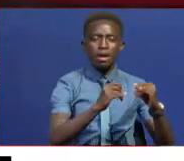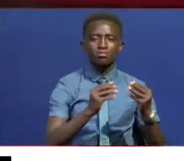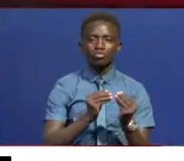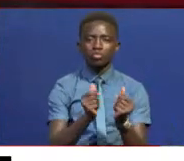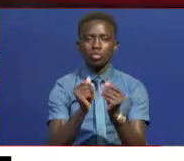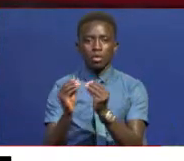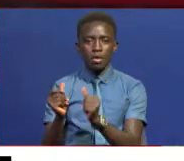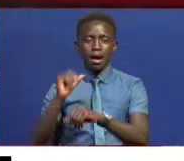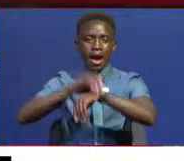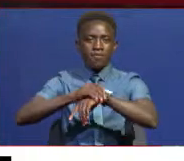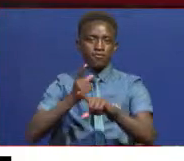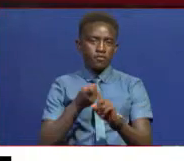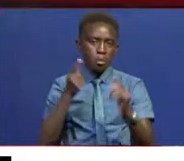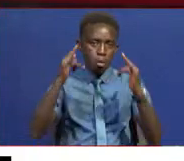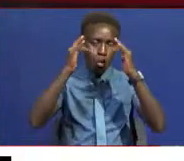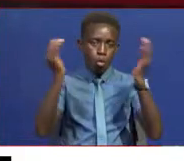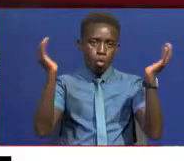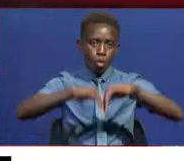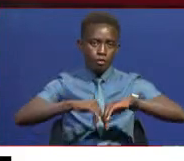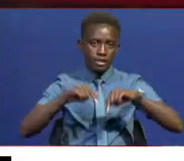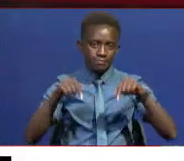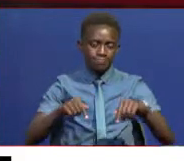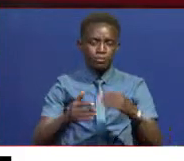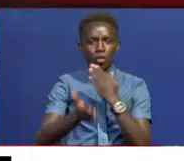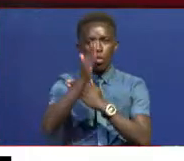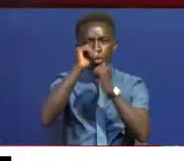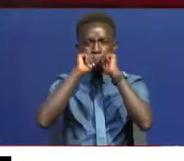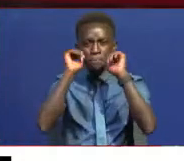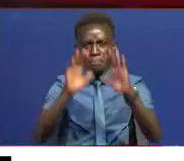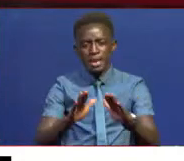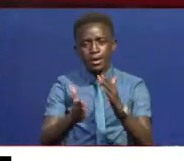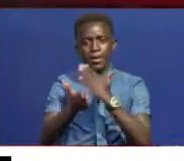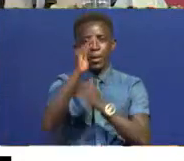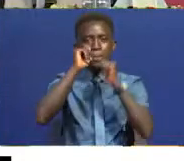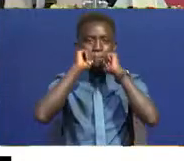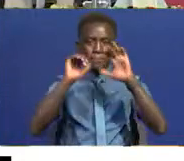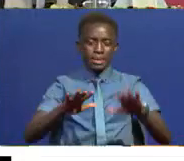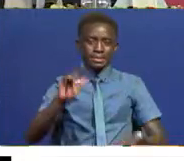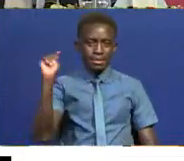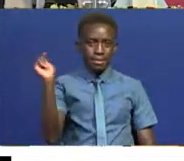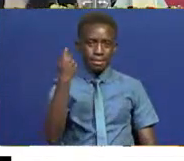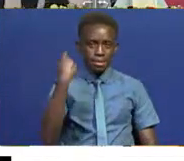this conference. God bless you and God bless Kenya.